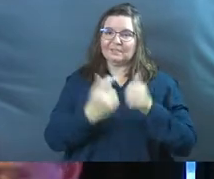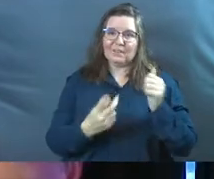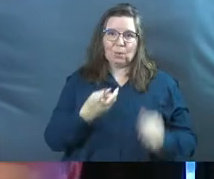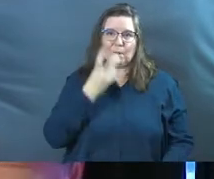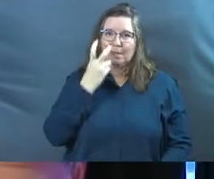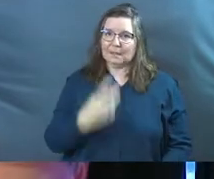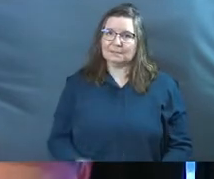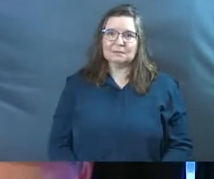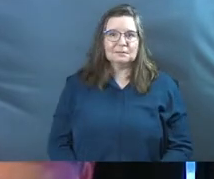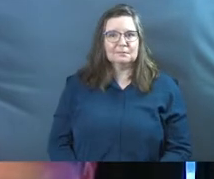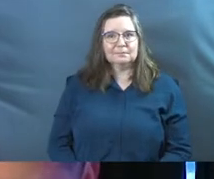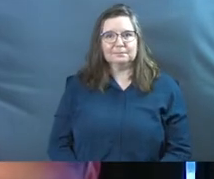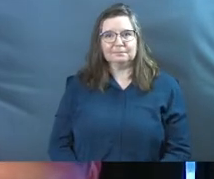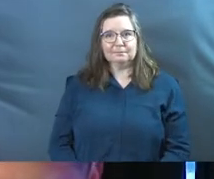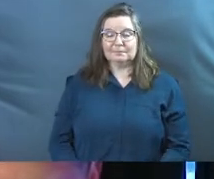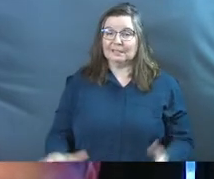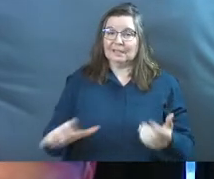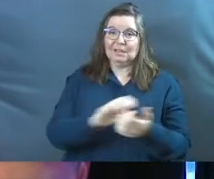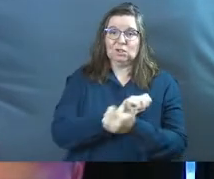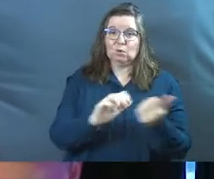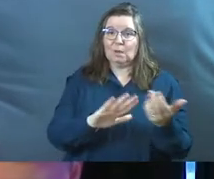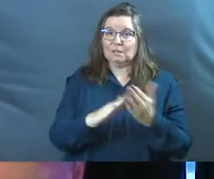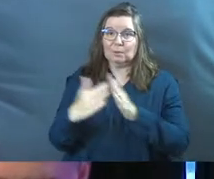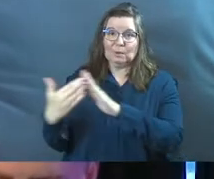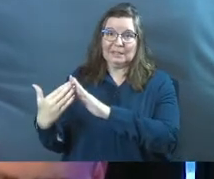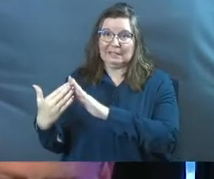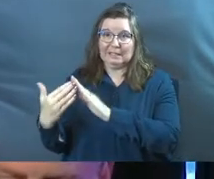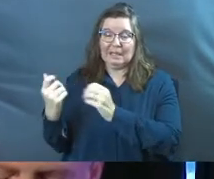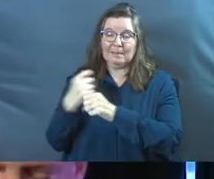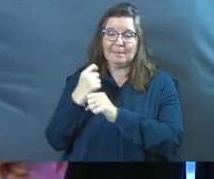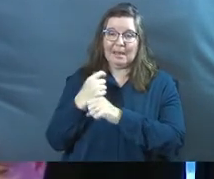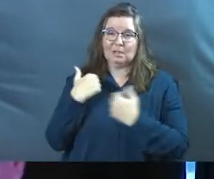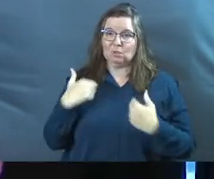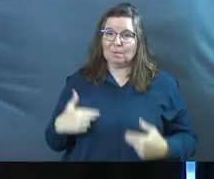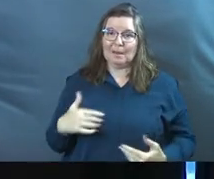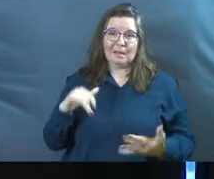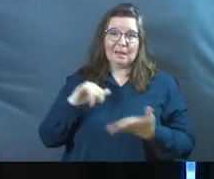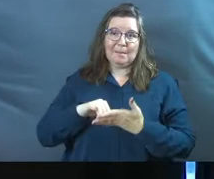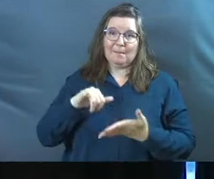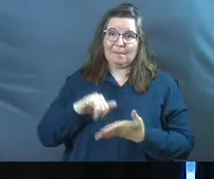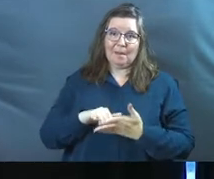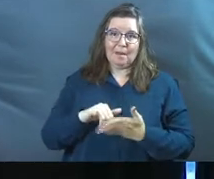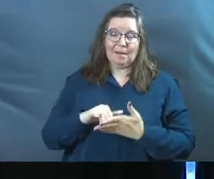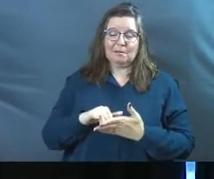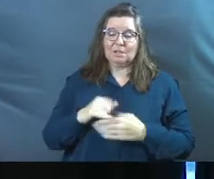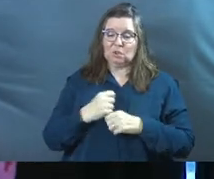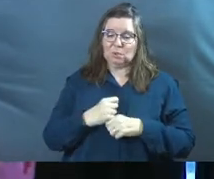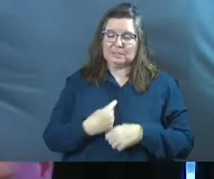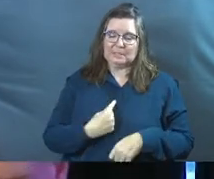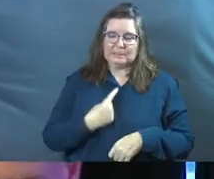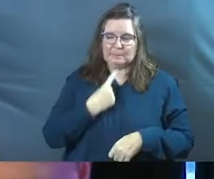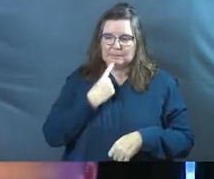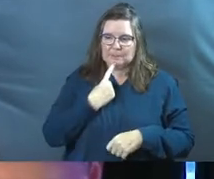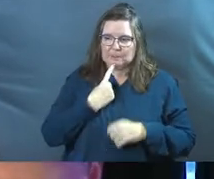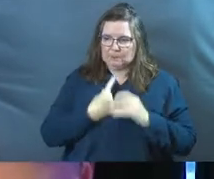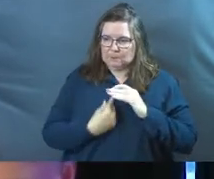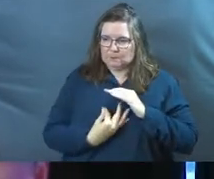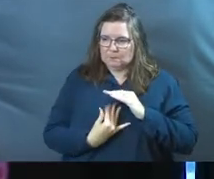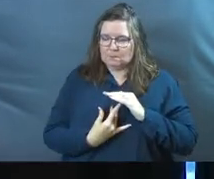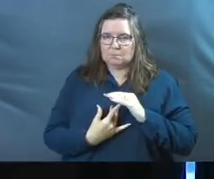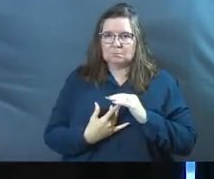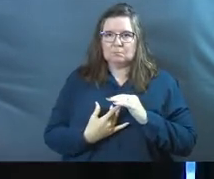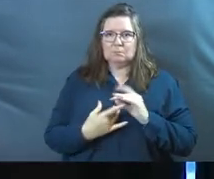blind. It destroys communities, makes humanity impossible. It creates bitterness in the survivors